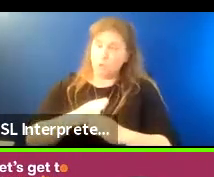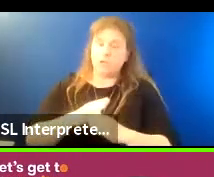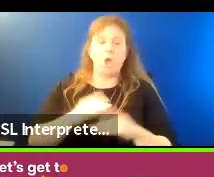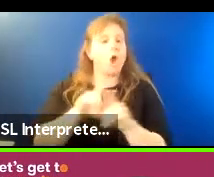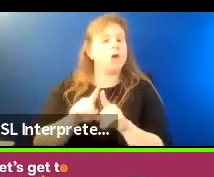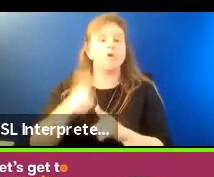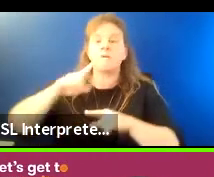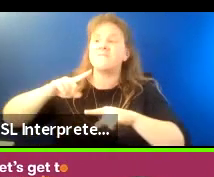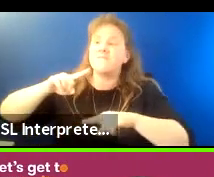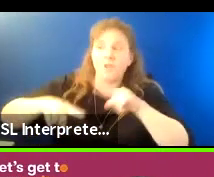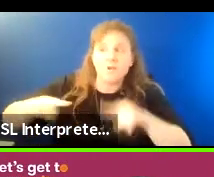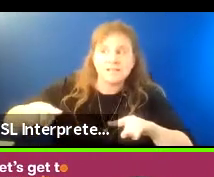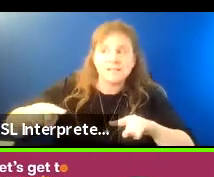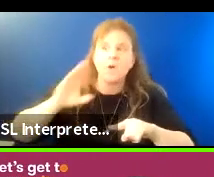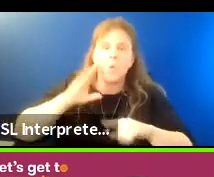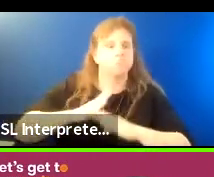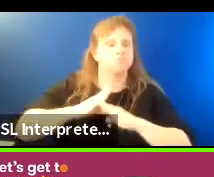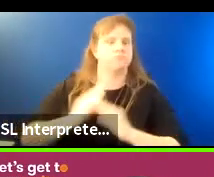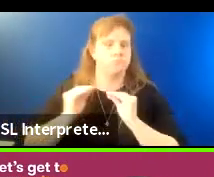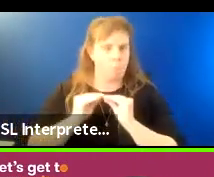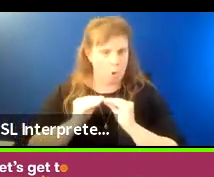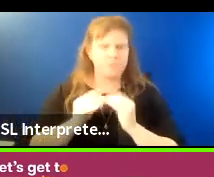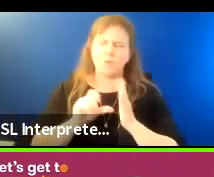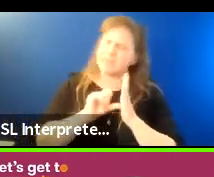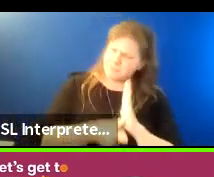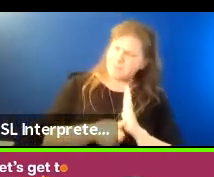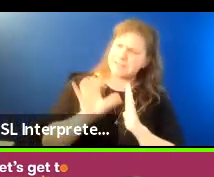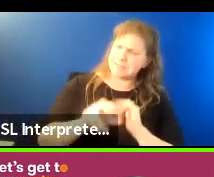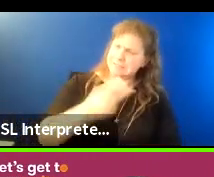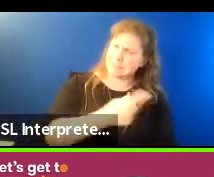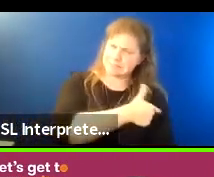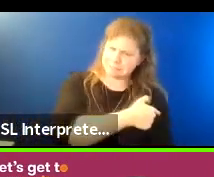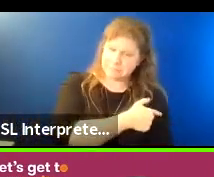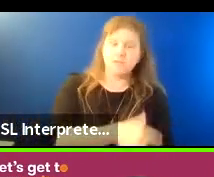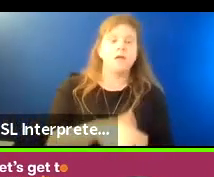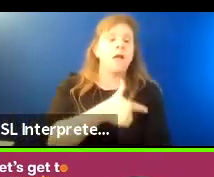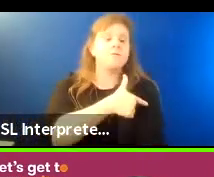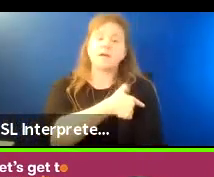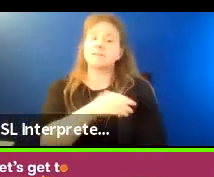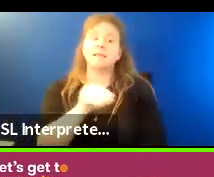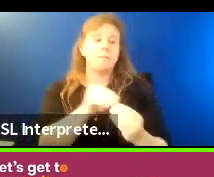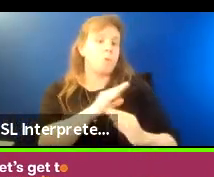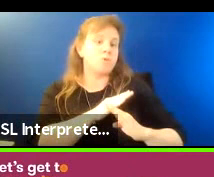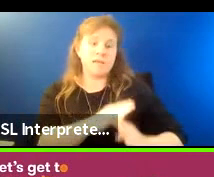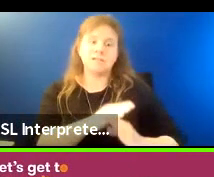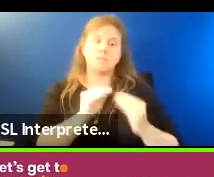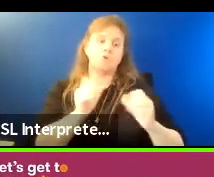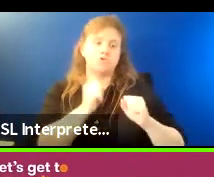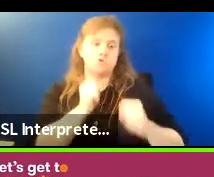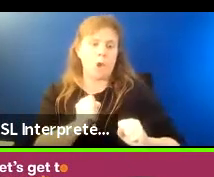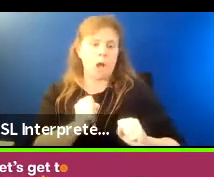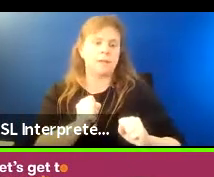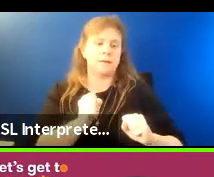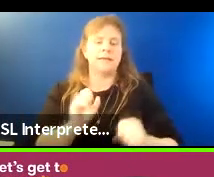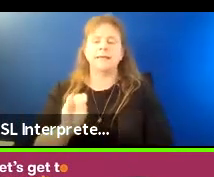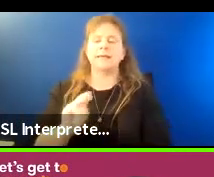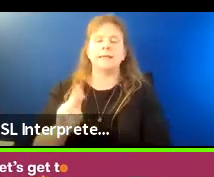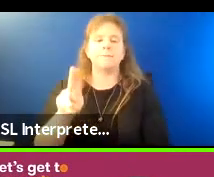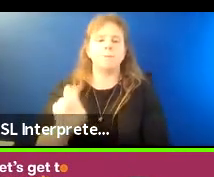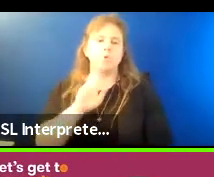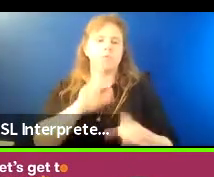emphasize that along with the idea that vaccine is actually more protective and a stronger immune response than prior